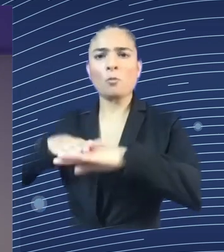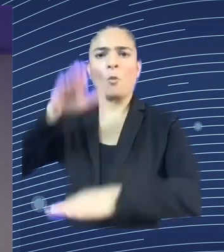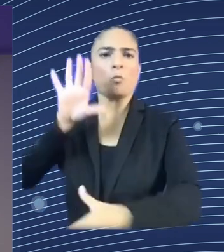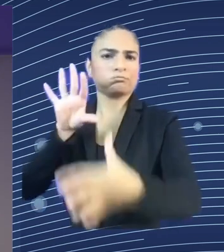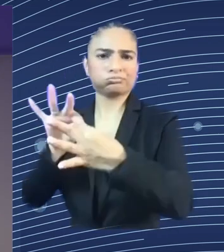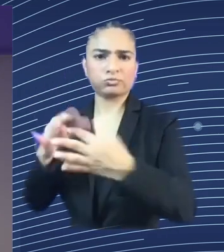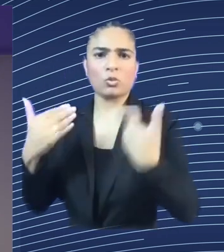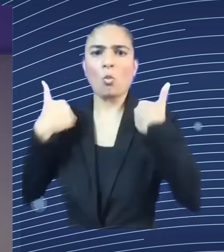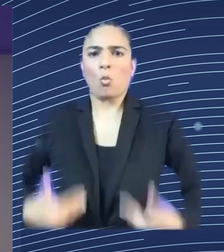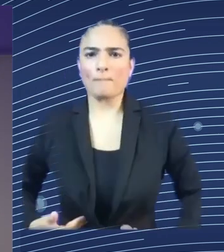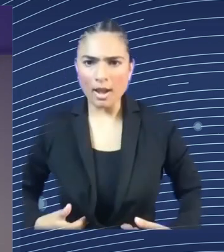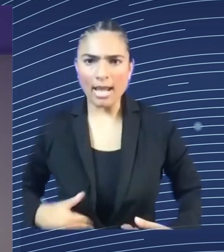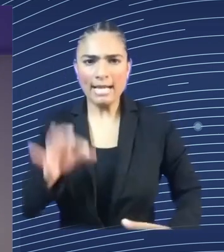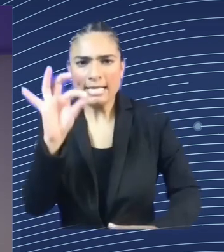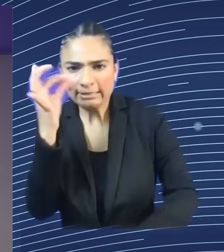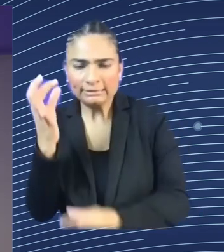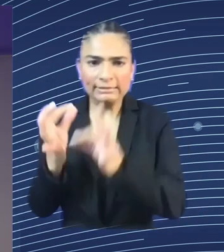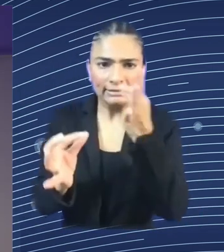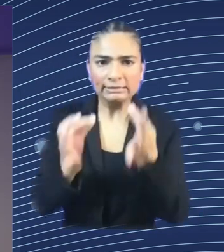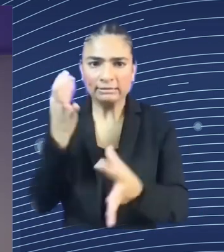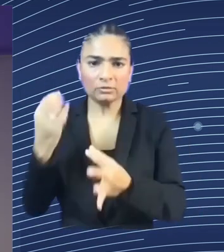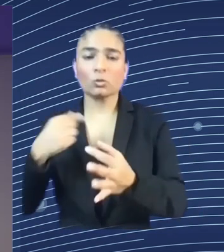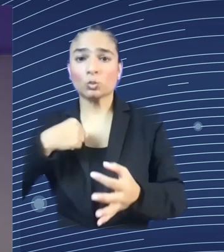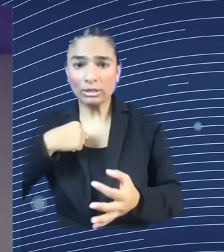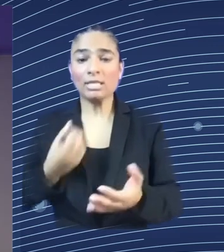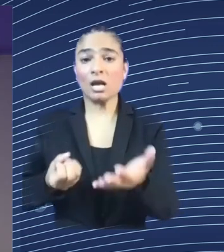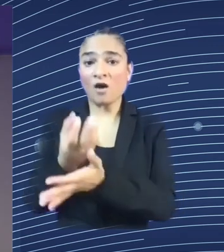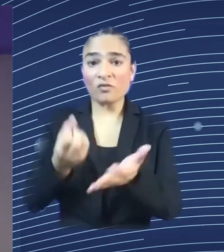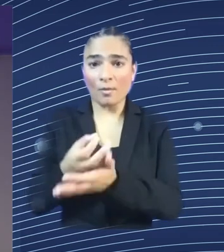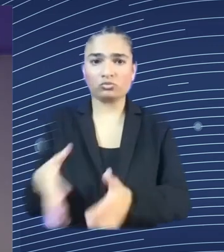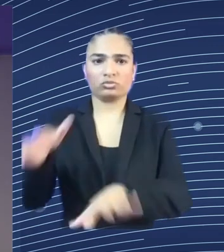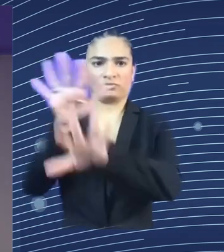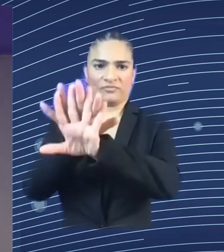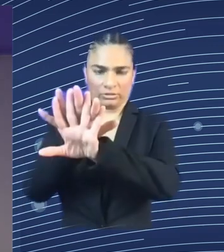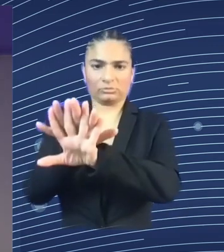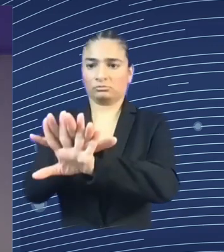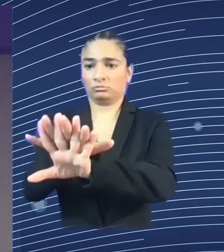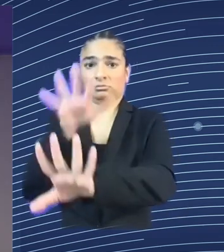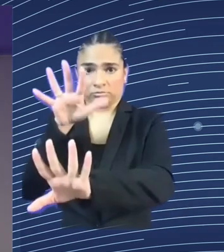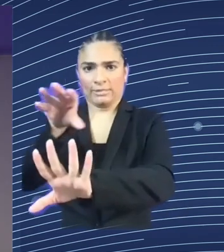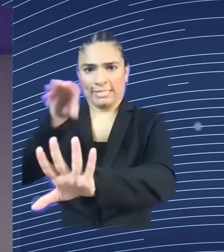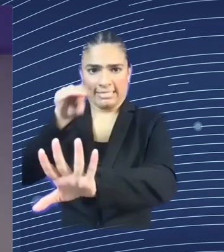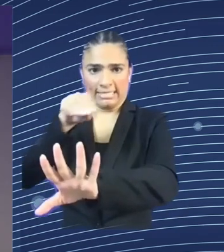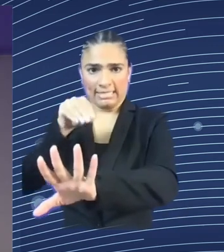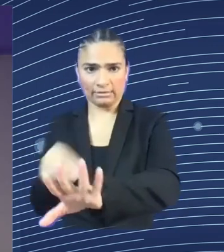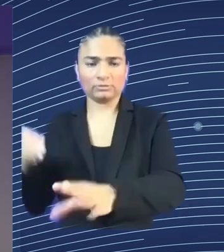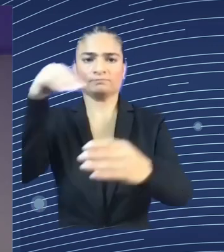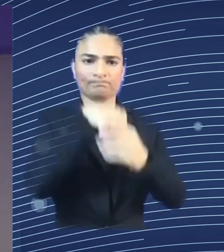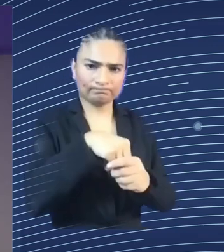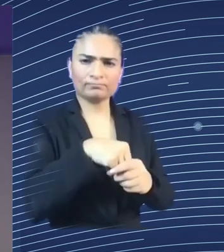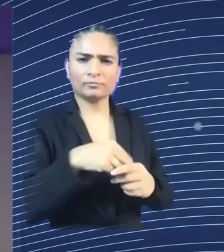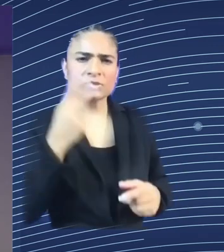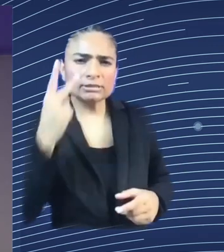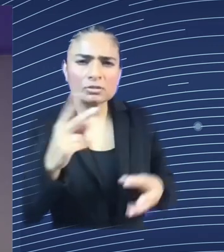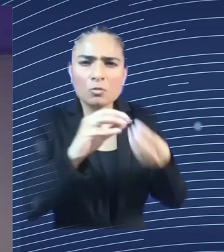we enable the portfolio manager, the ESG manager, to assess it by himself. So indeed, there might be lots of